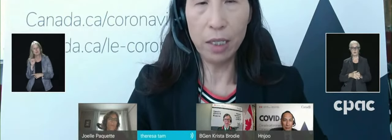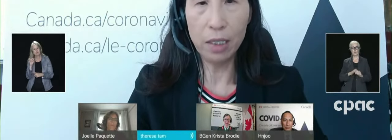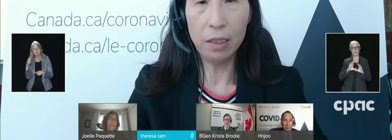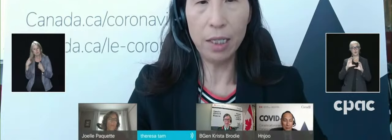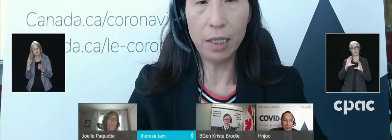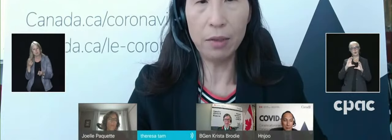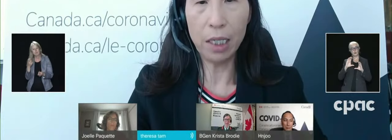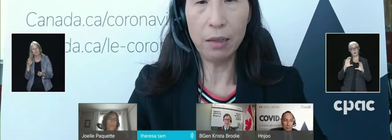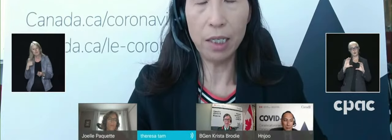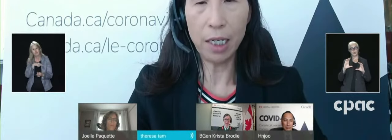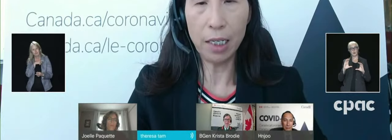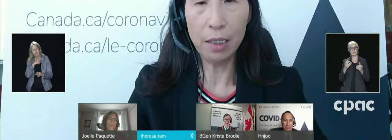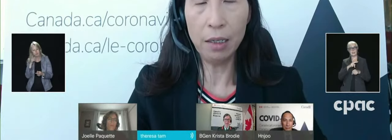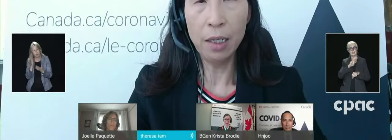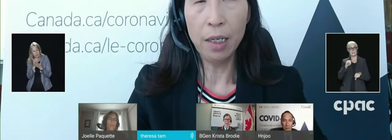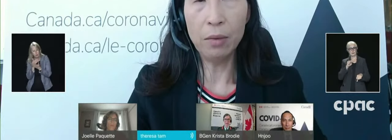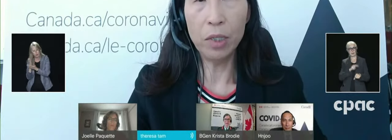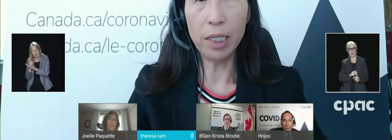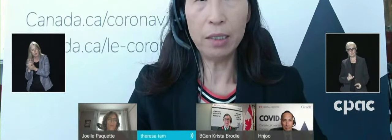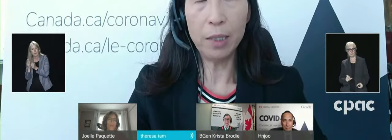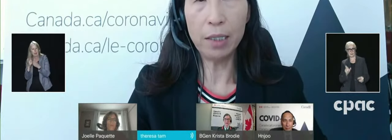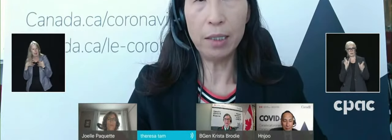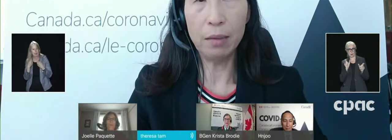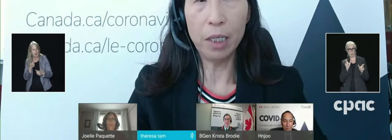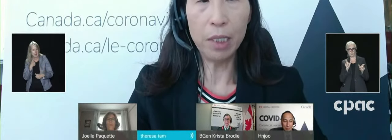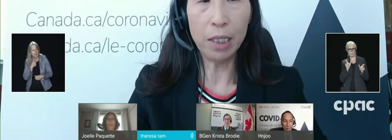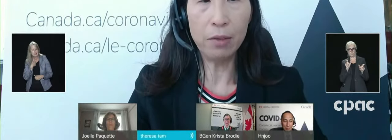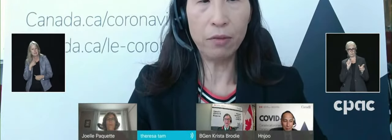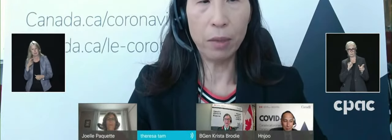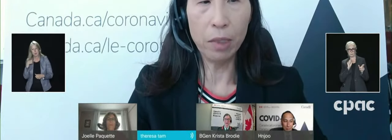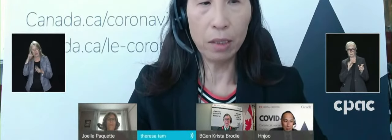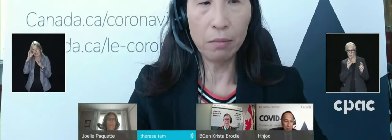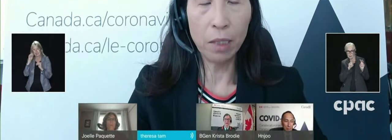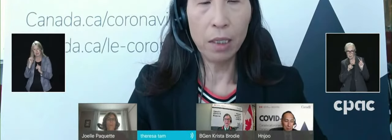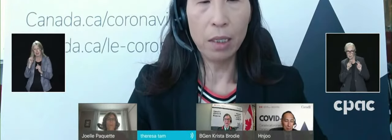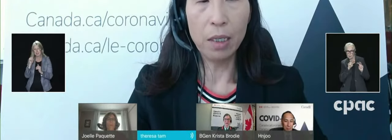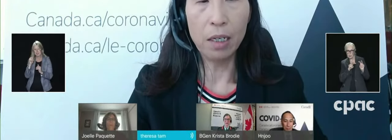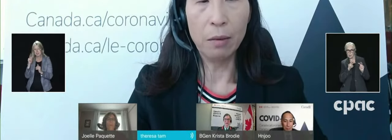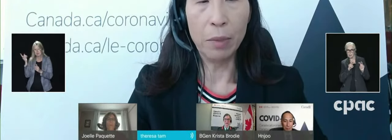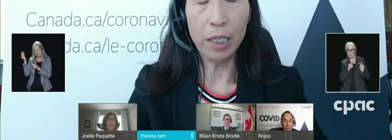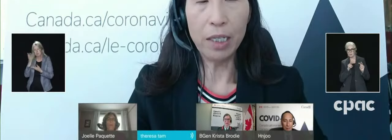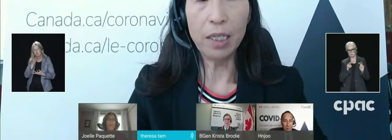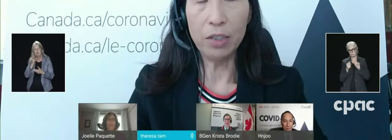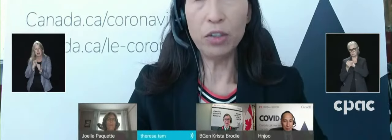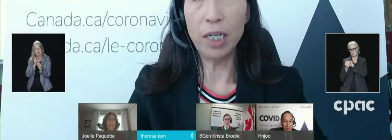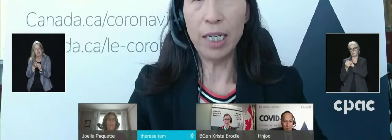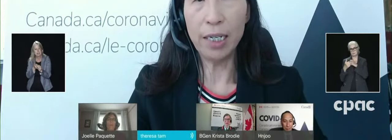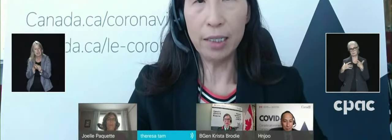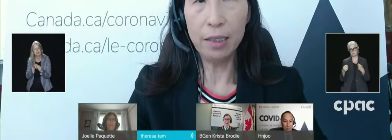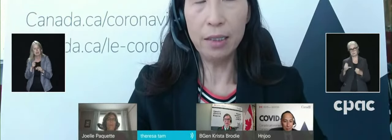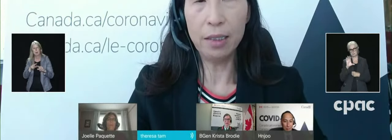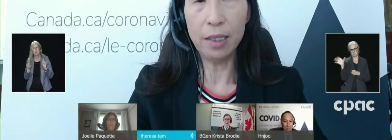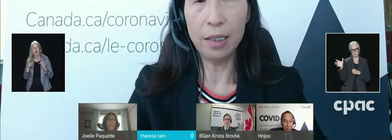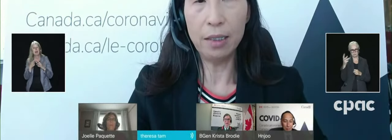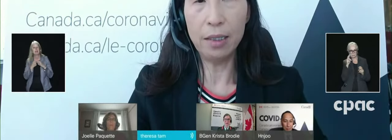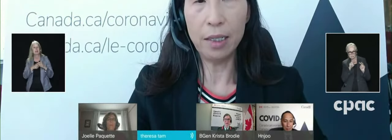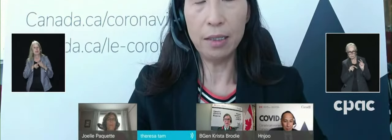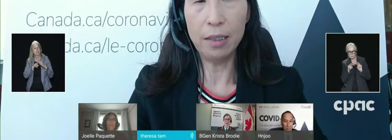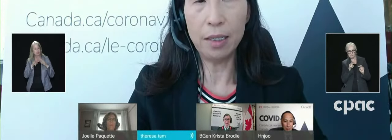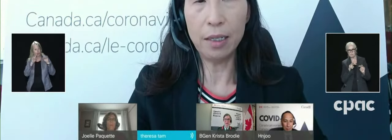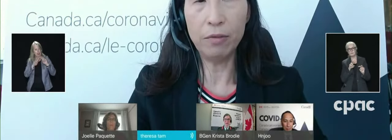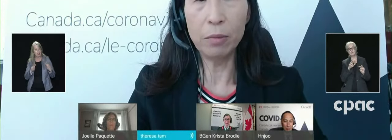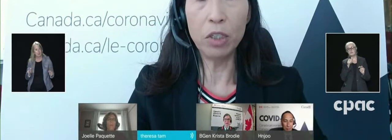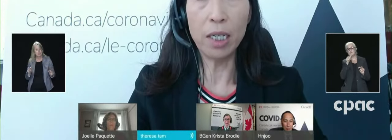reviewing all of this together with Health Canada, and we expect some updates from them. But the initial analysis